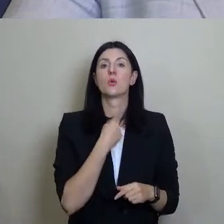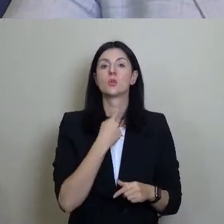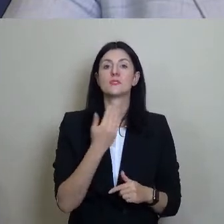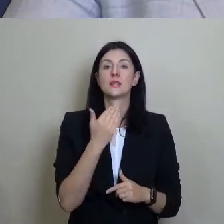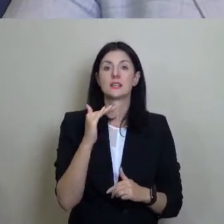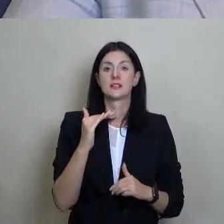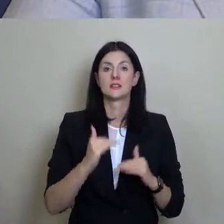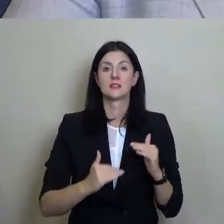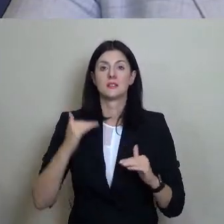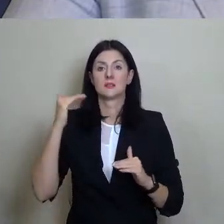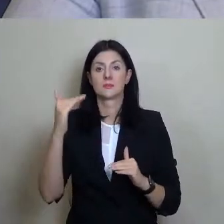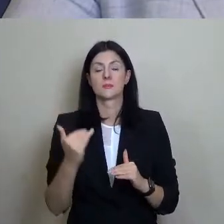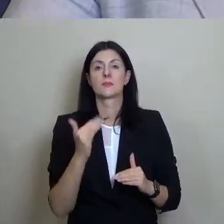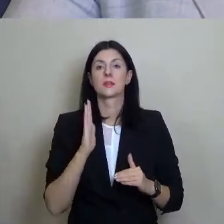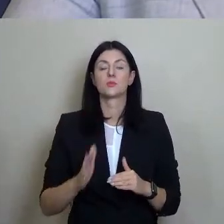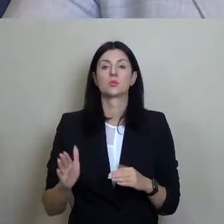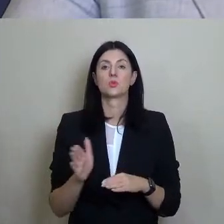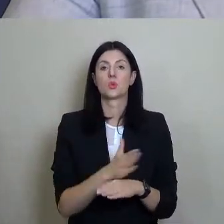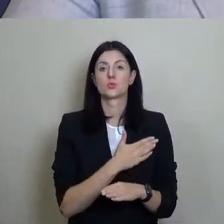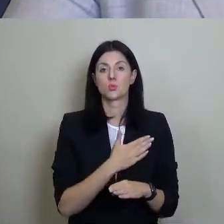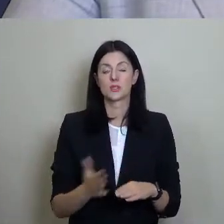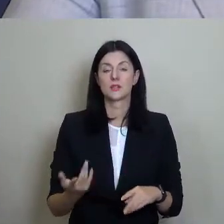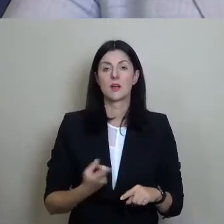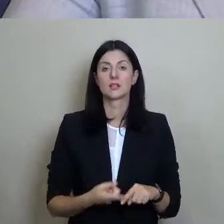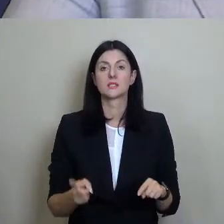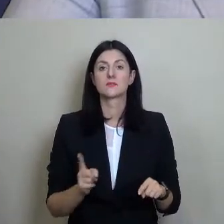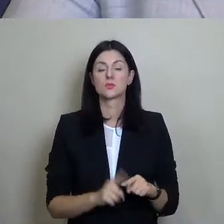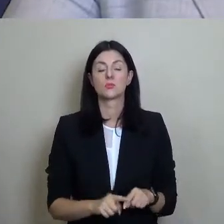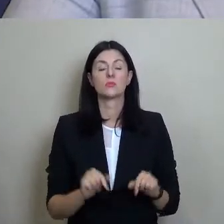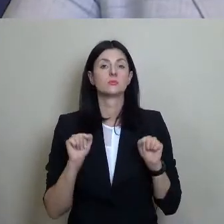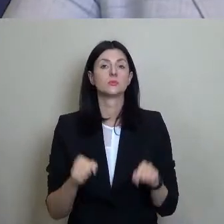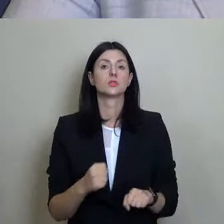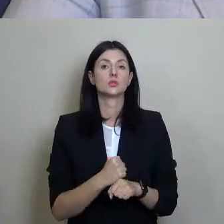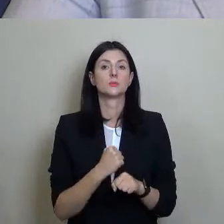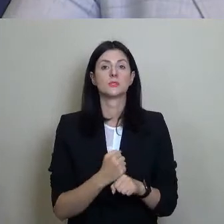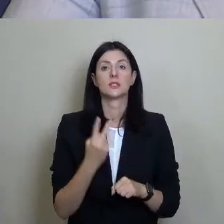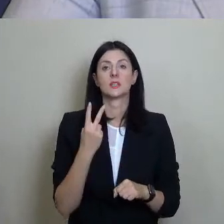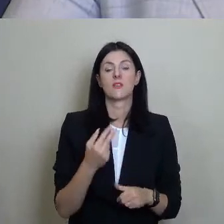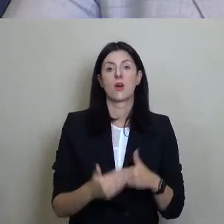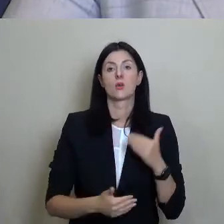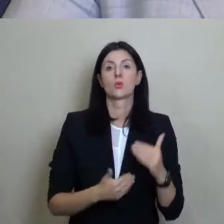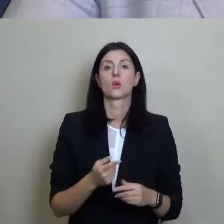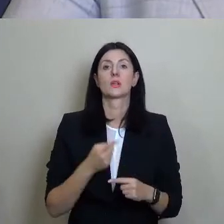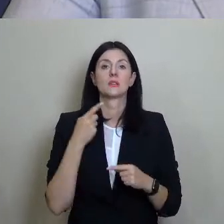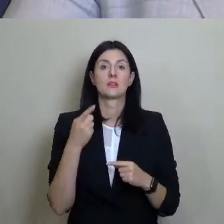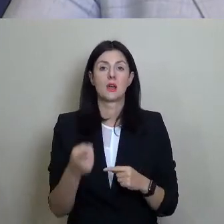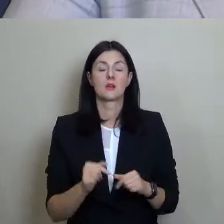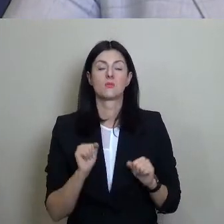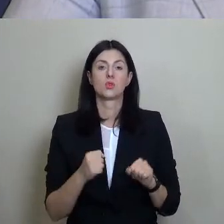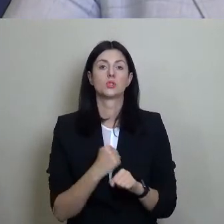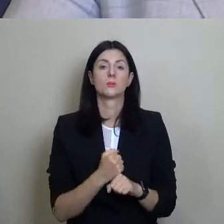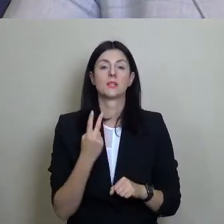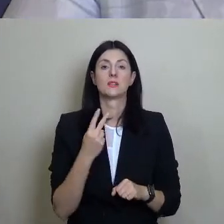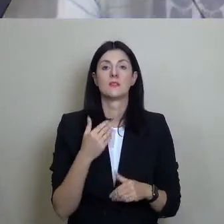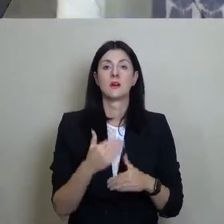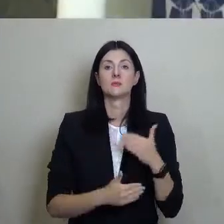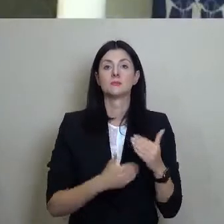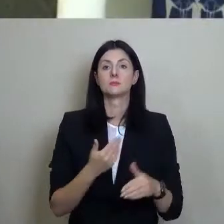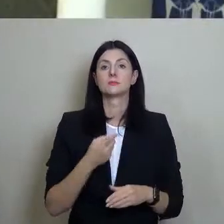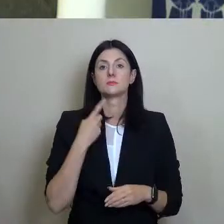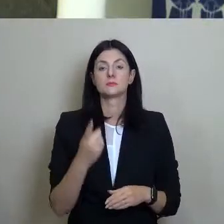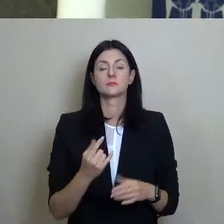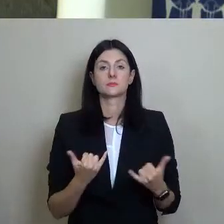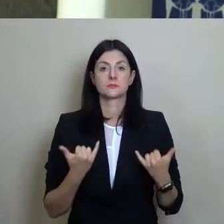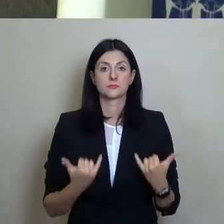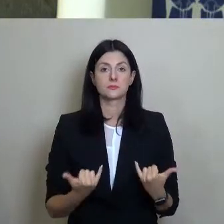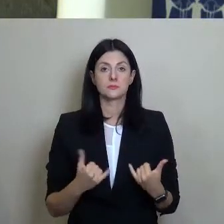so that defines the number of votes that would move to the higher level, that would be redistributed. Then you can take two